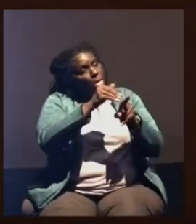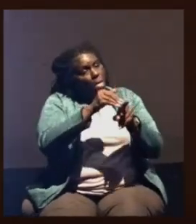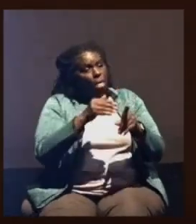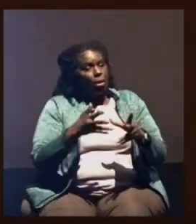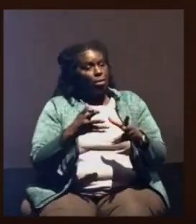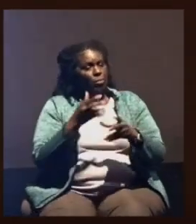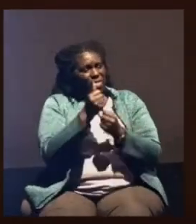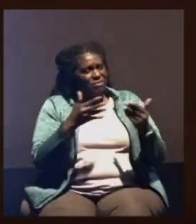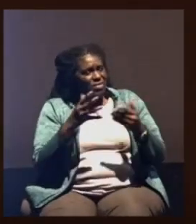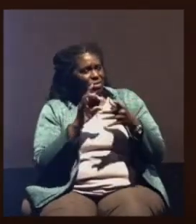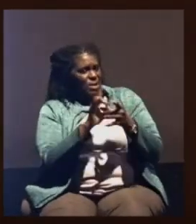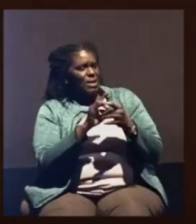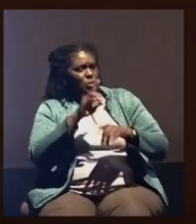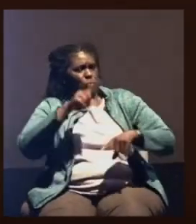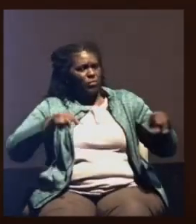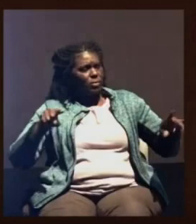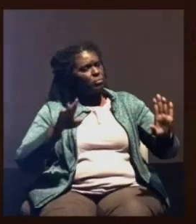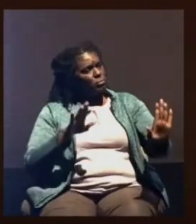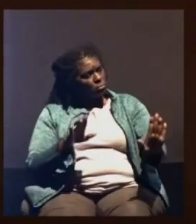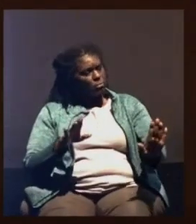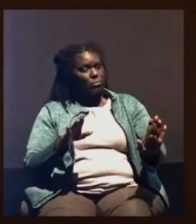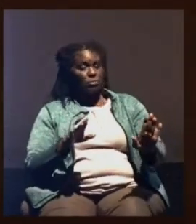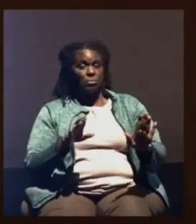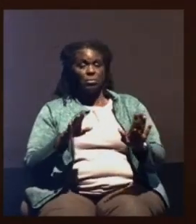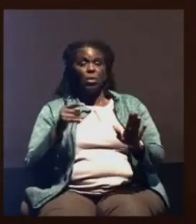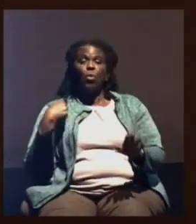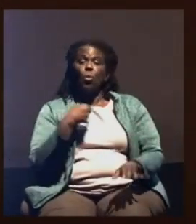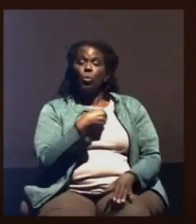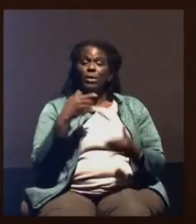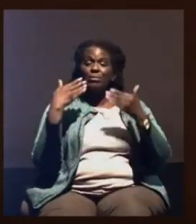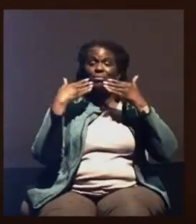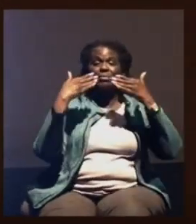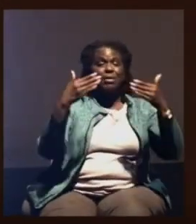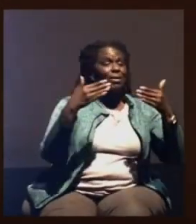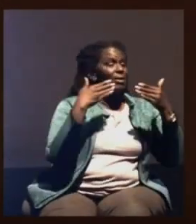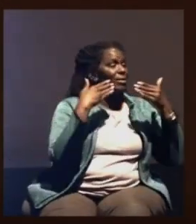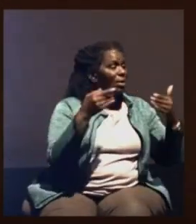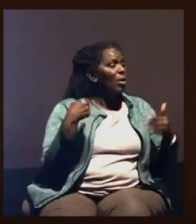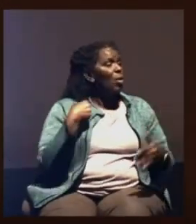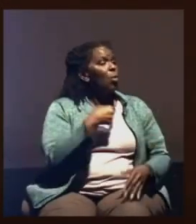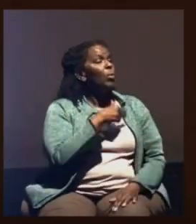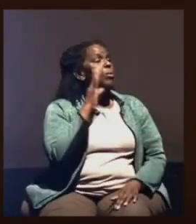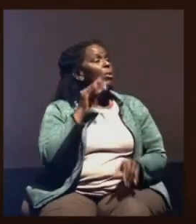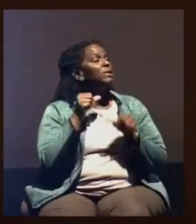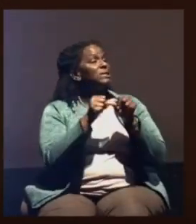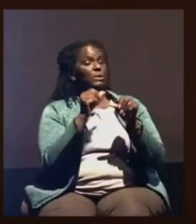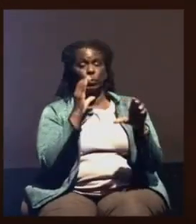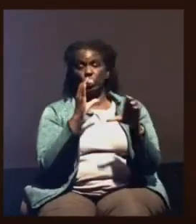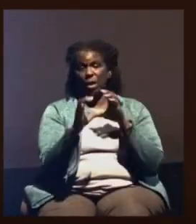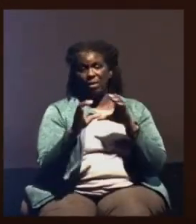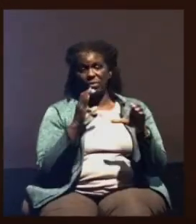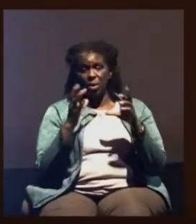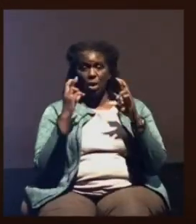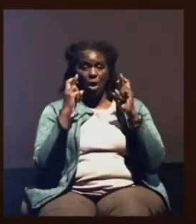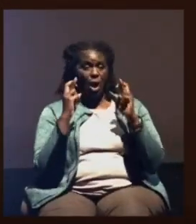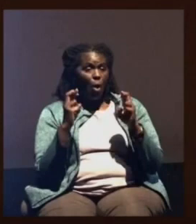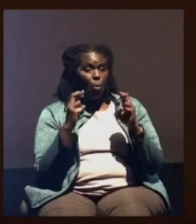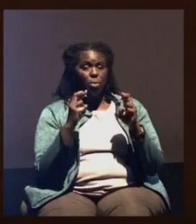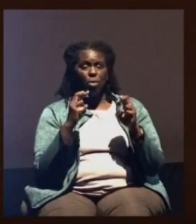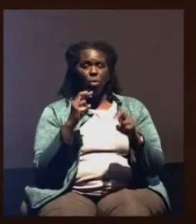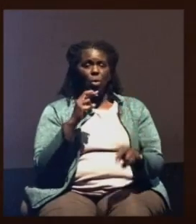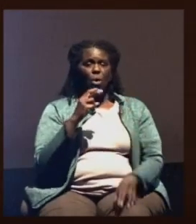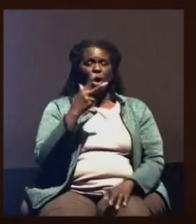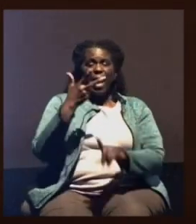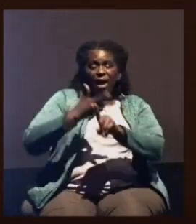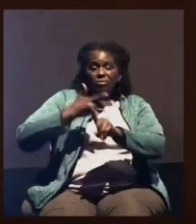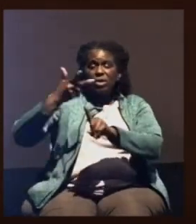Don't task them with that. So with that, we want to thank you. We'll be continuing this conversation, hopefully quarterly,